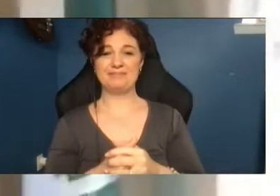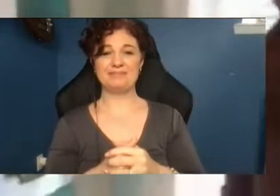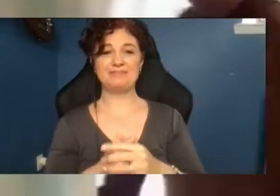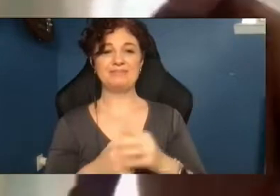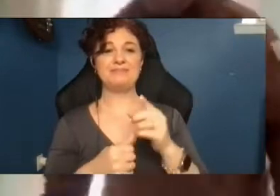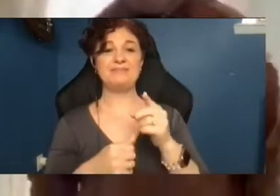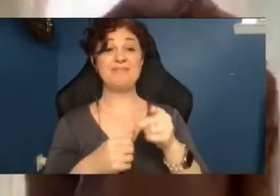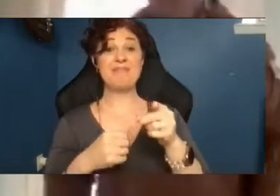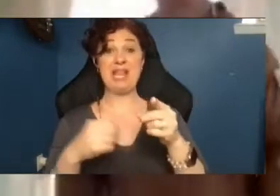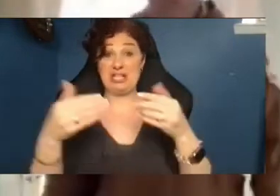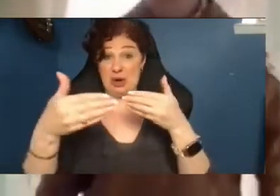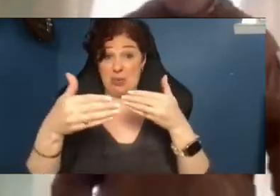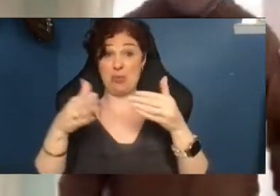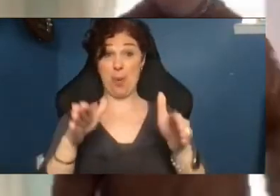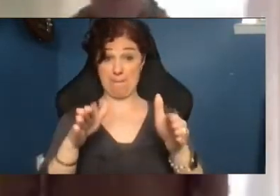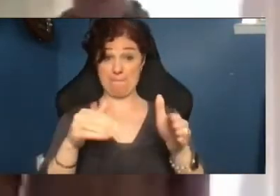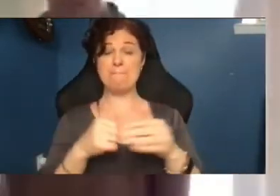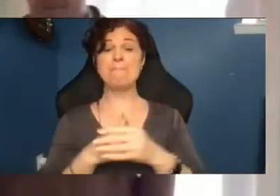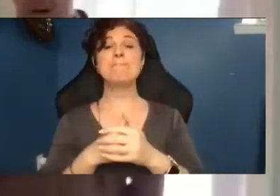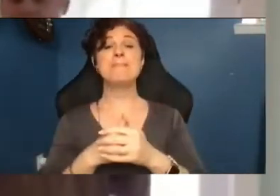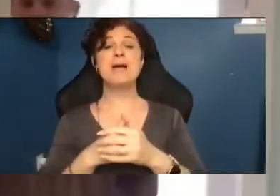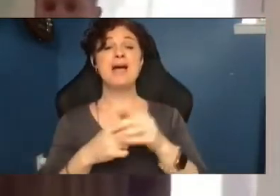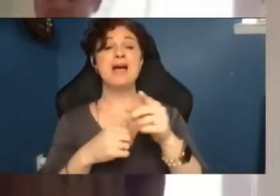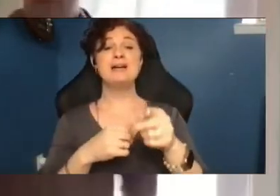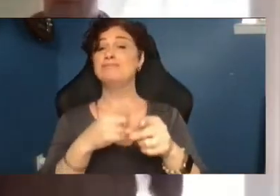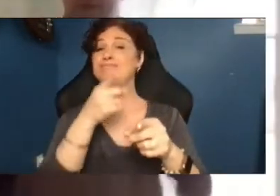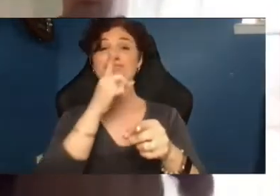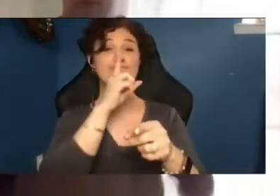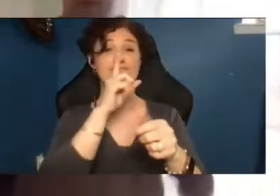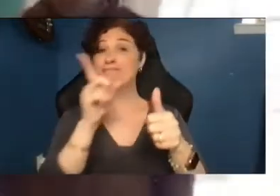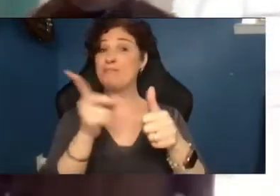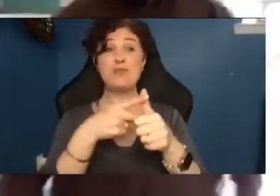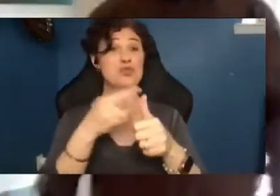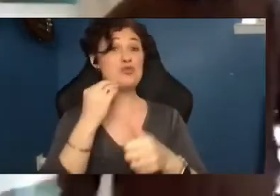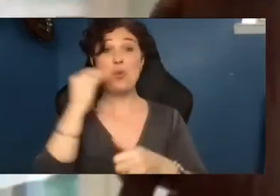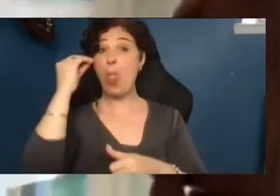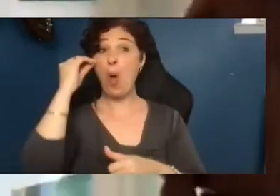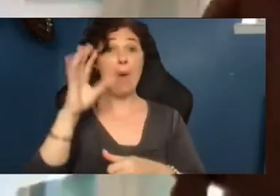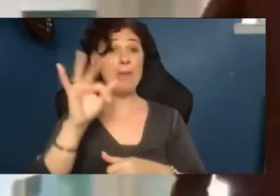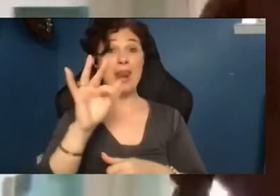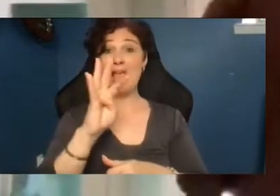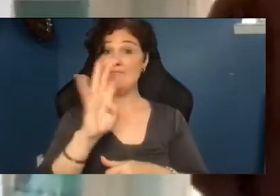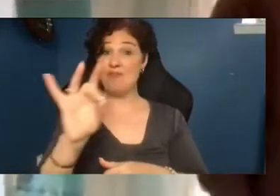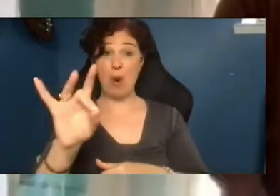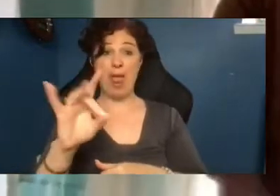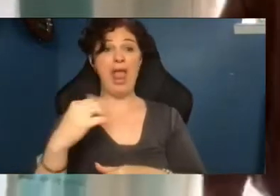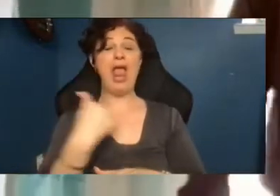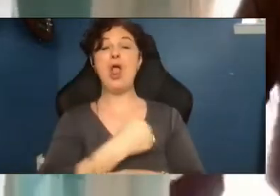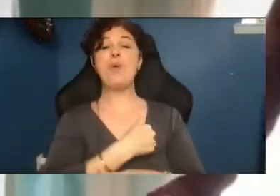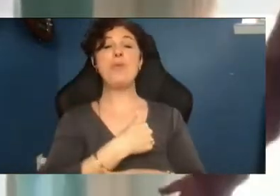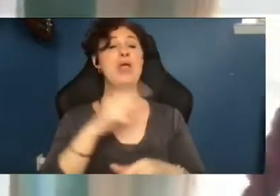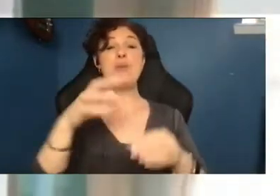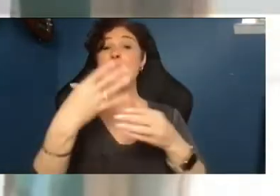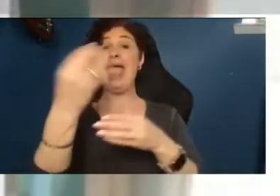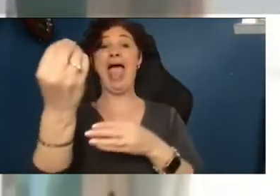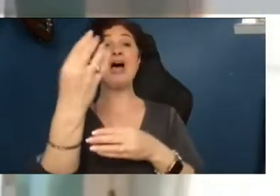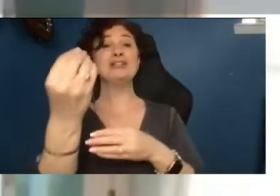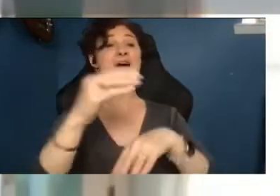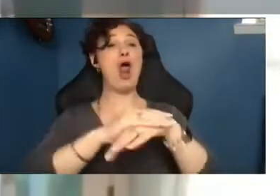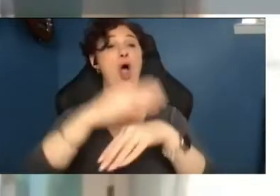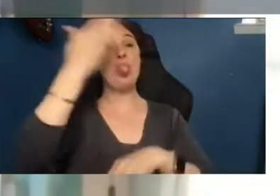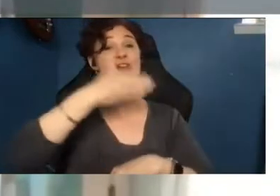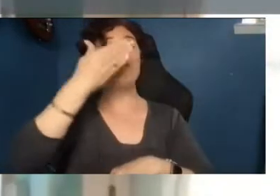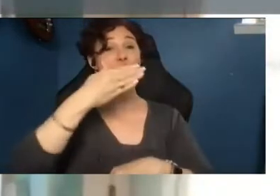This room is not original to the home. In 1948, we would have just stepped outside onto the front